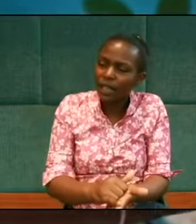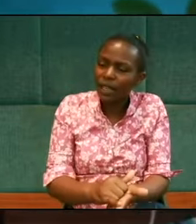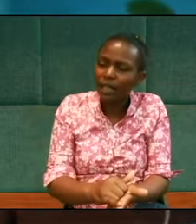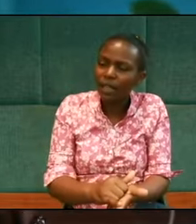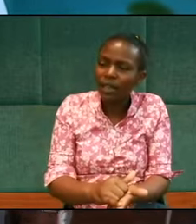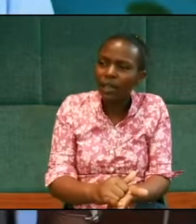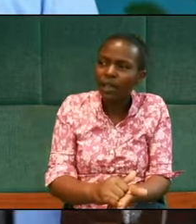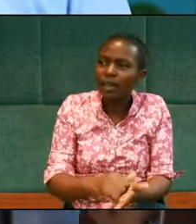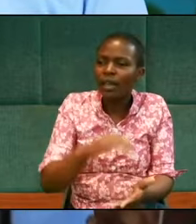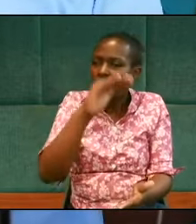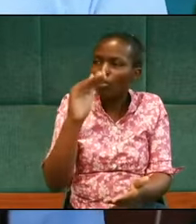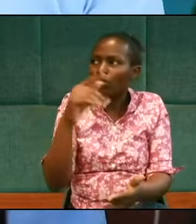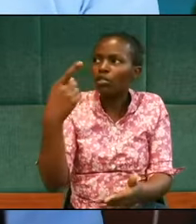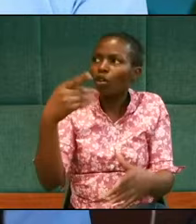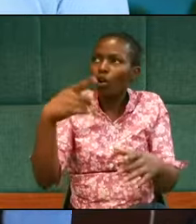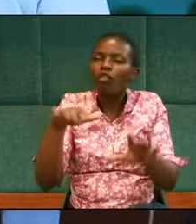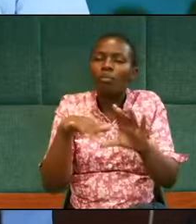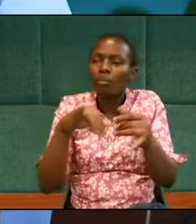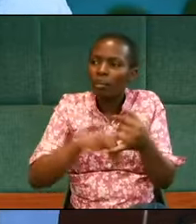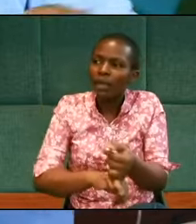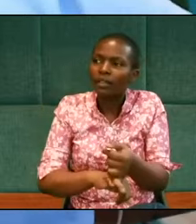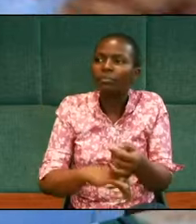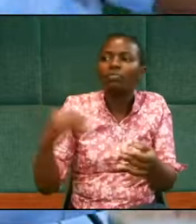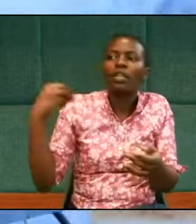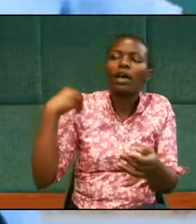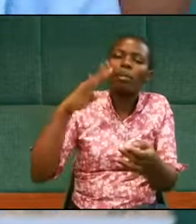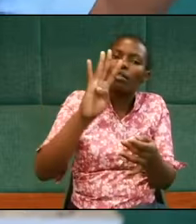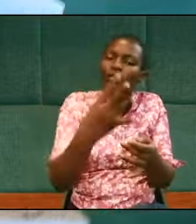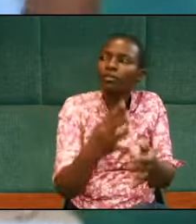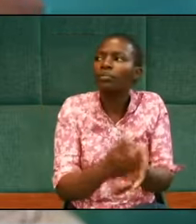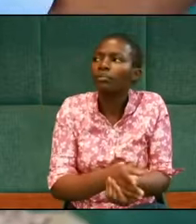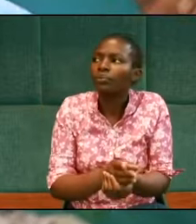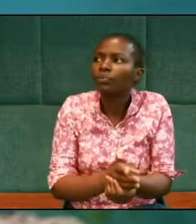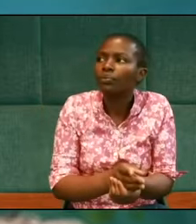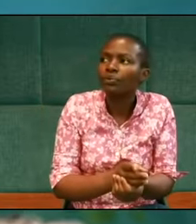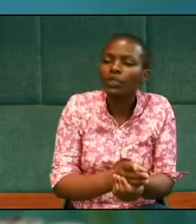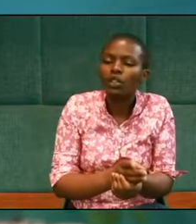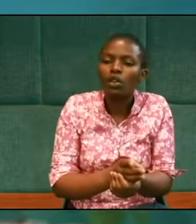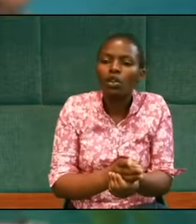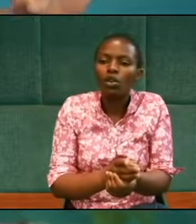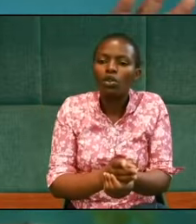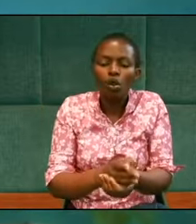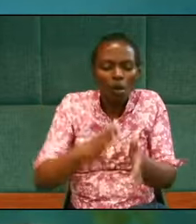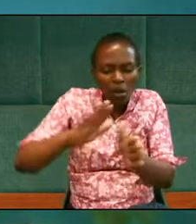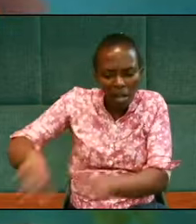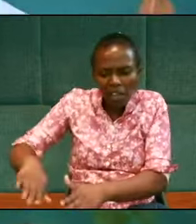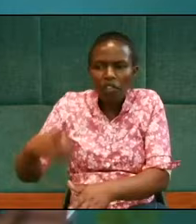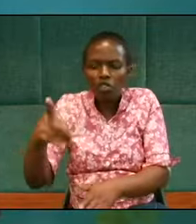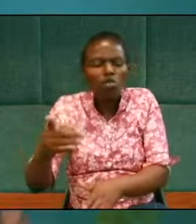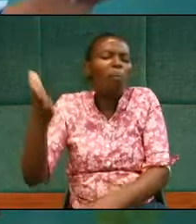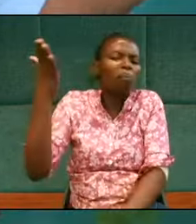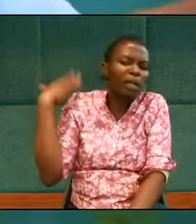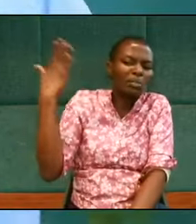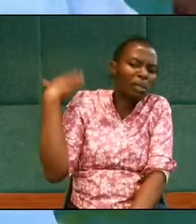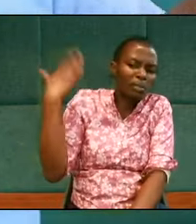marriage. Point number four. You must have dealt with pasts. Your past, you must have dealt